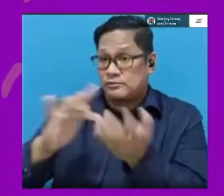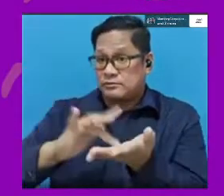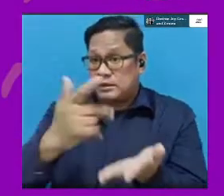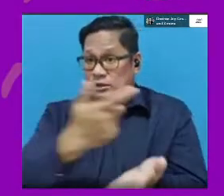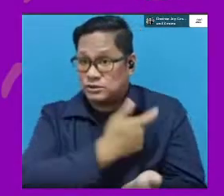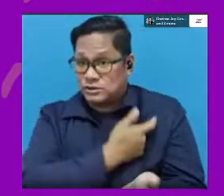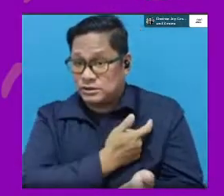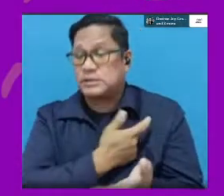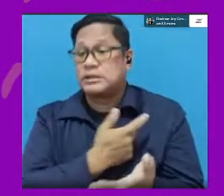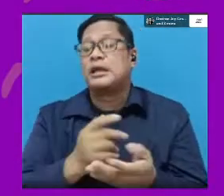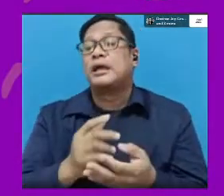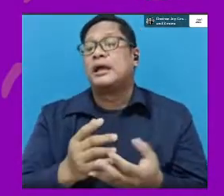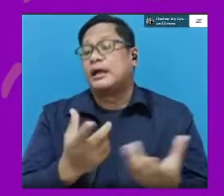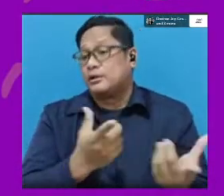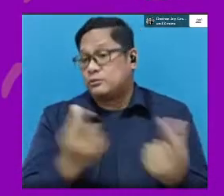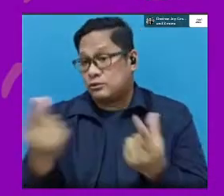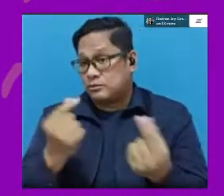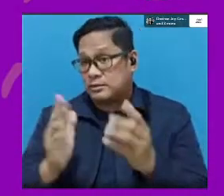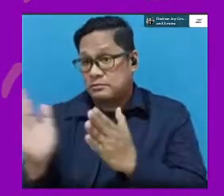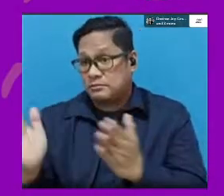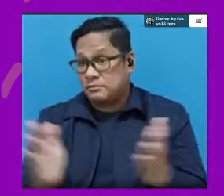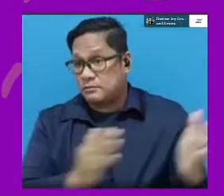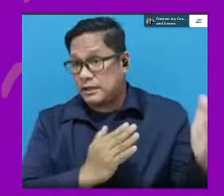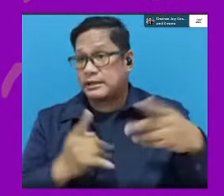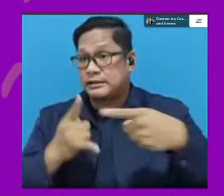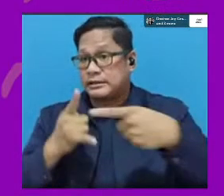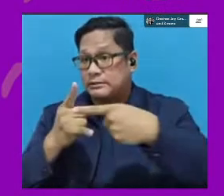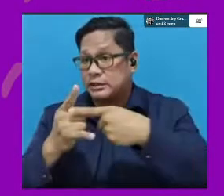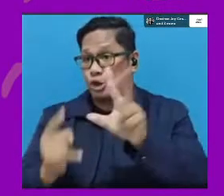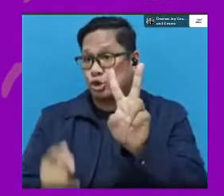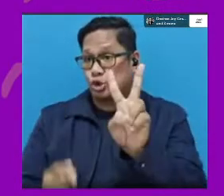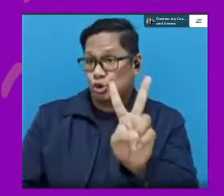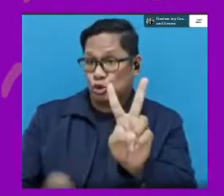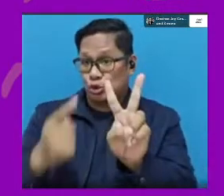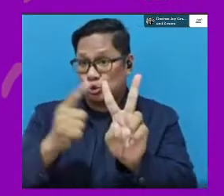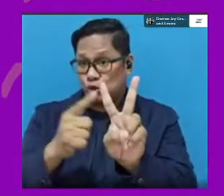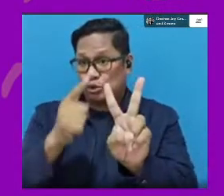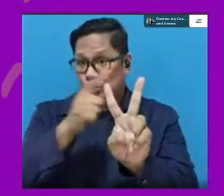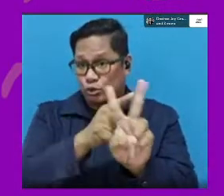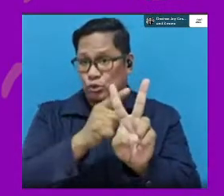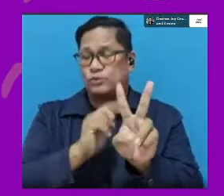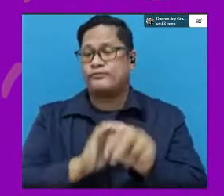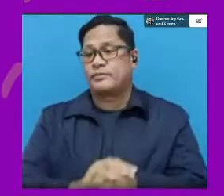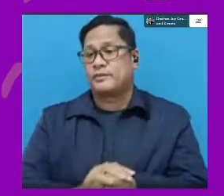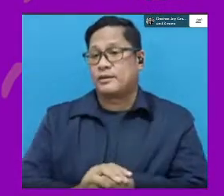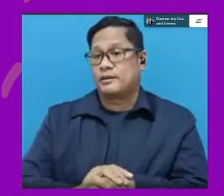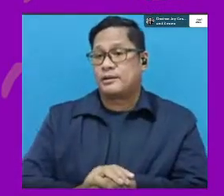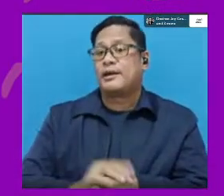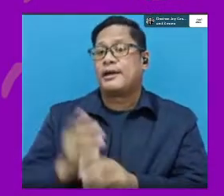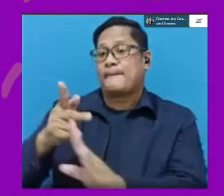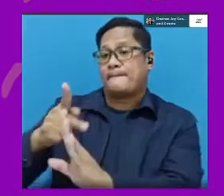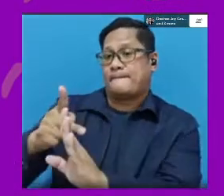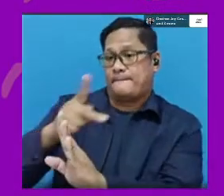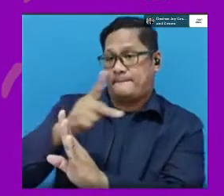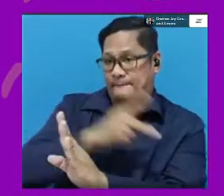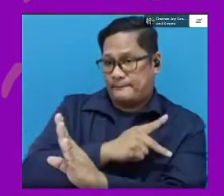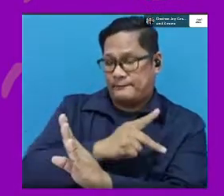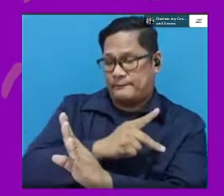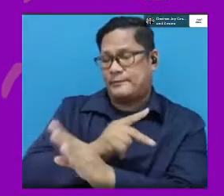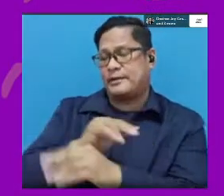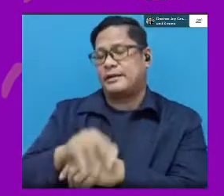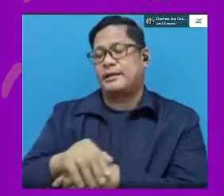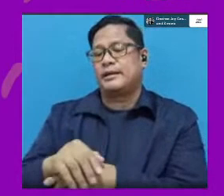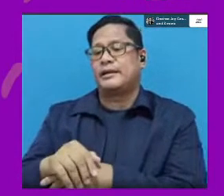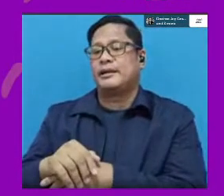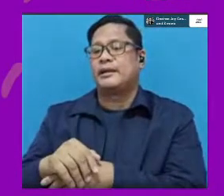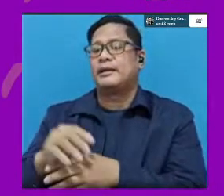Deployment Plan is divided into two phases. We have the pre-implementation phase, okay, the